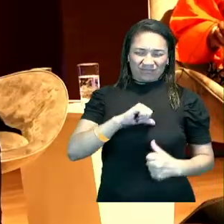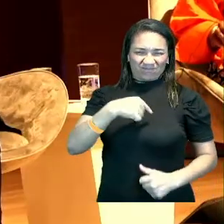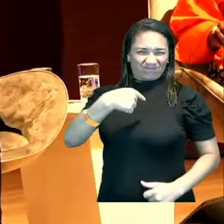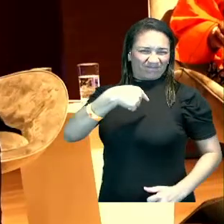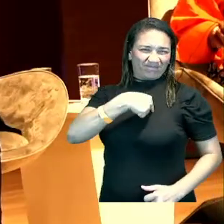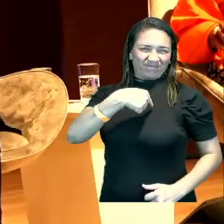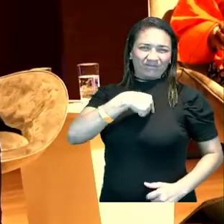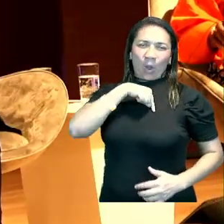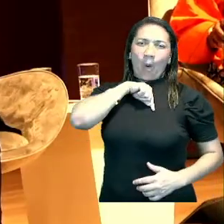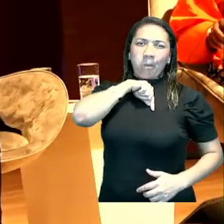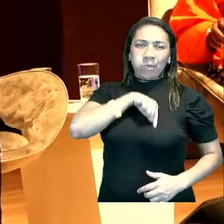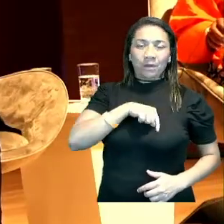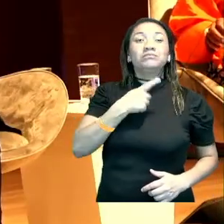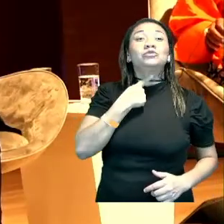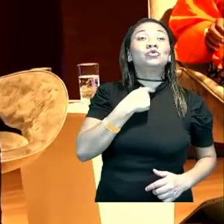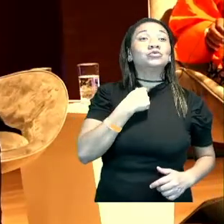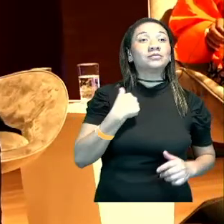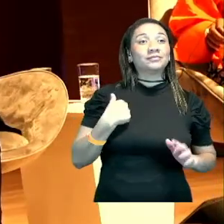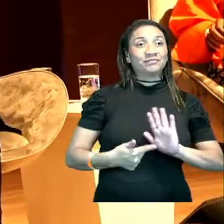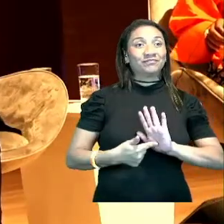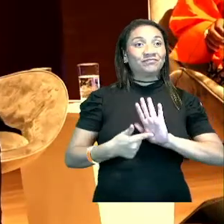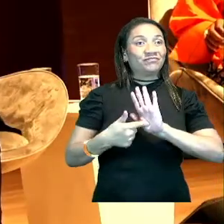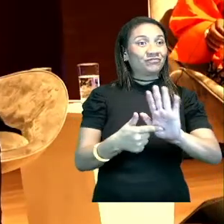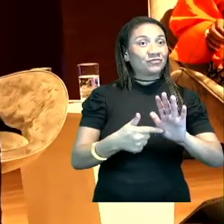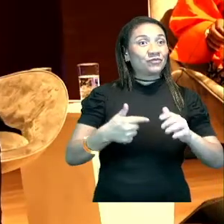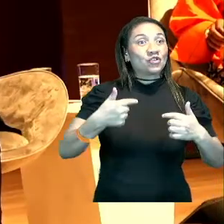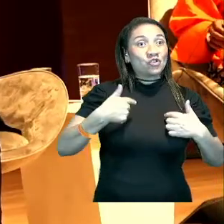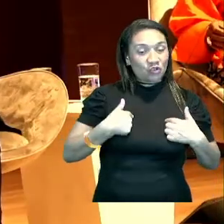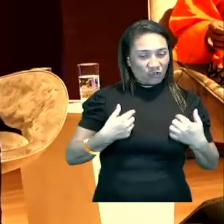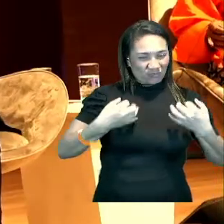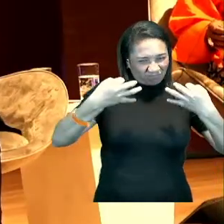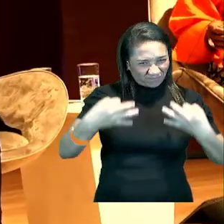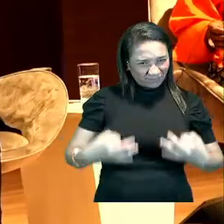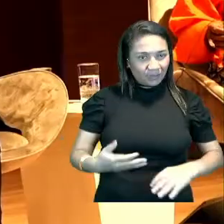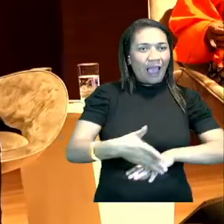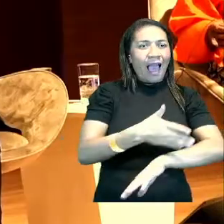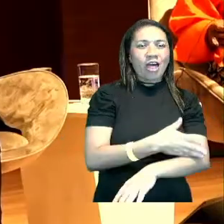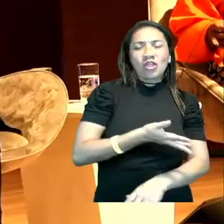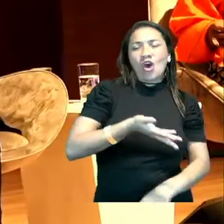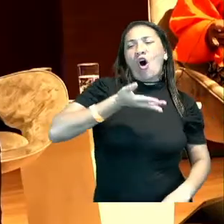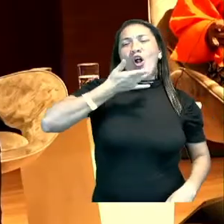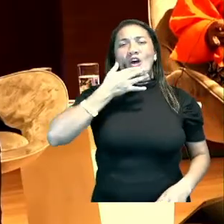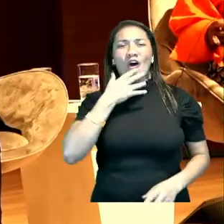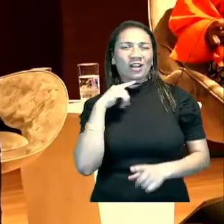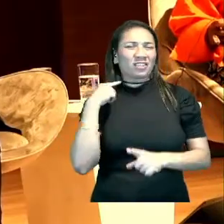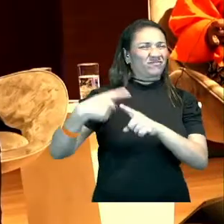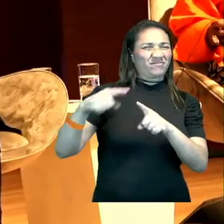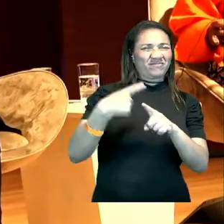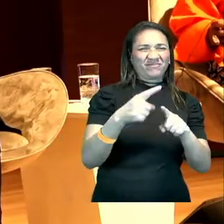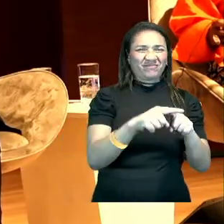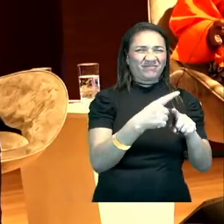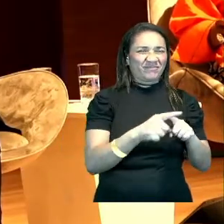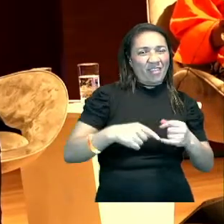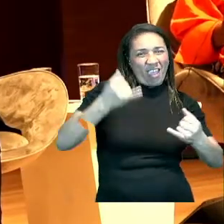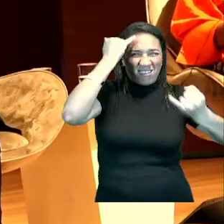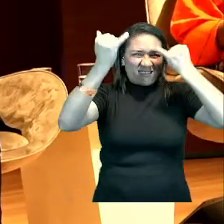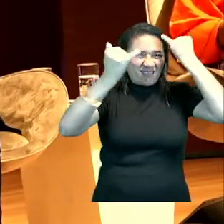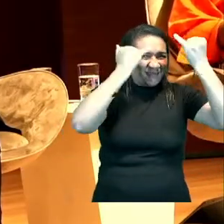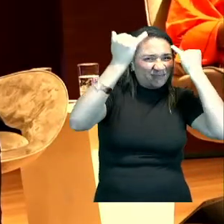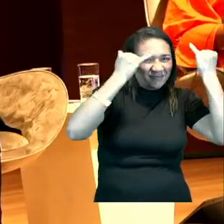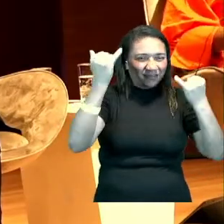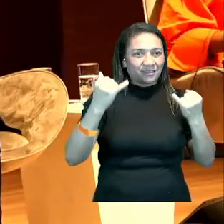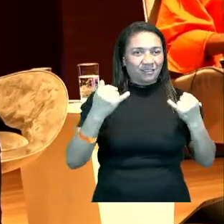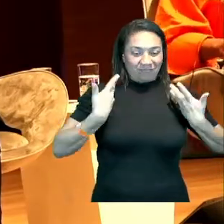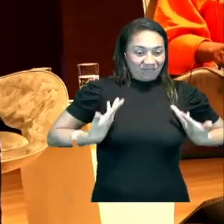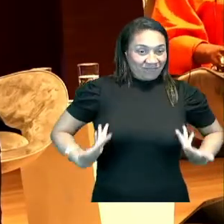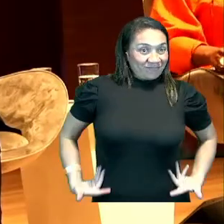and when I speak publicly, I like to show myself exactly how I am, with colors from